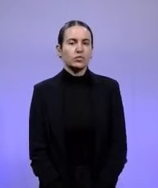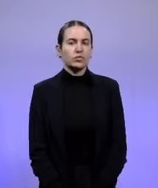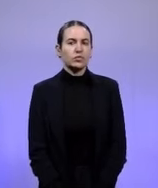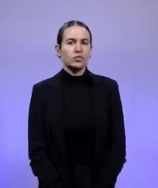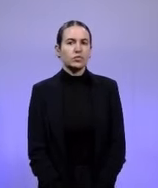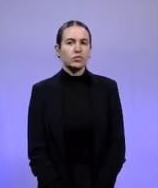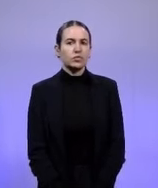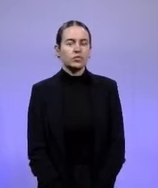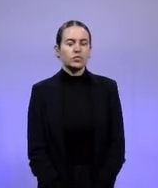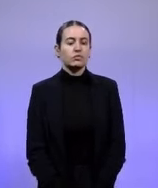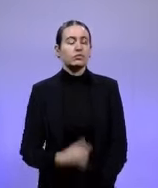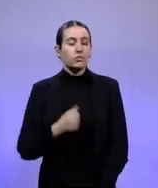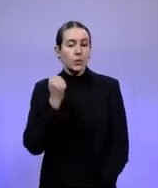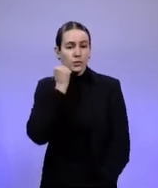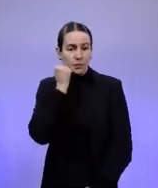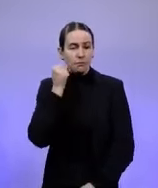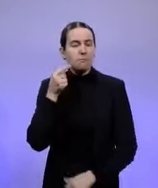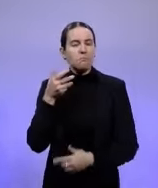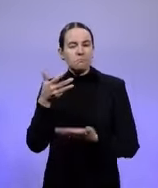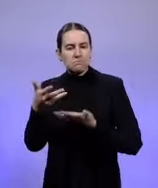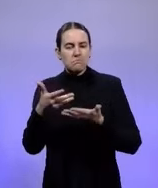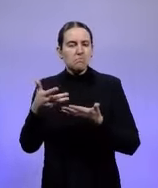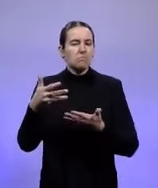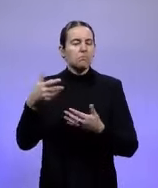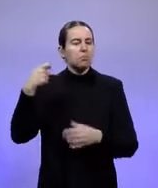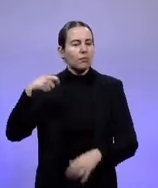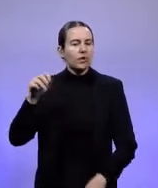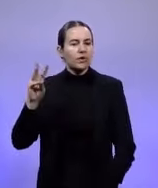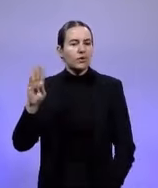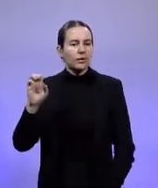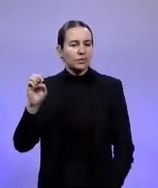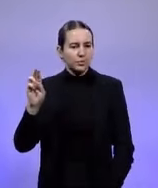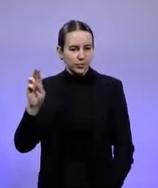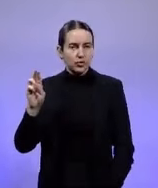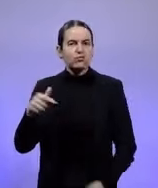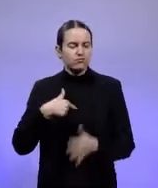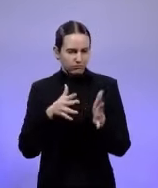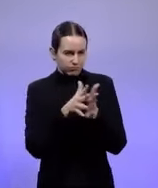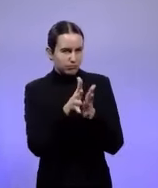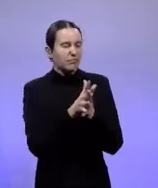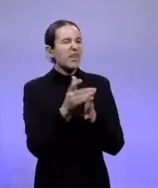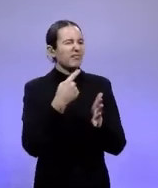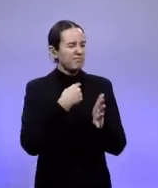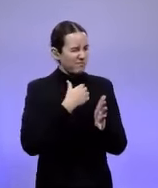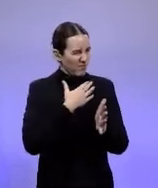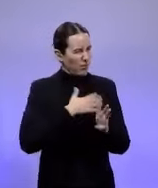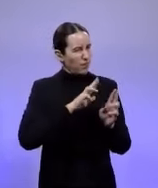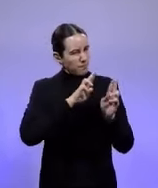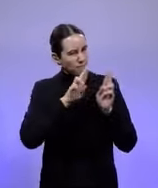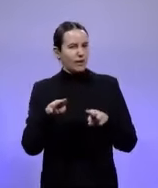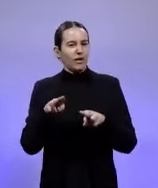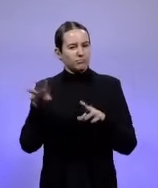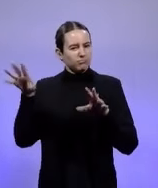in Rotterdam, I told you that I was returning to the Polish politics